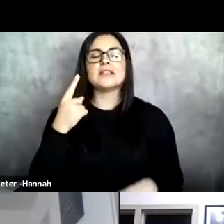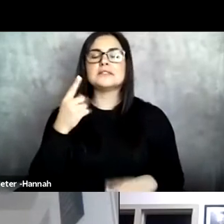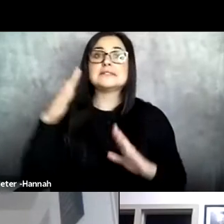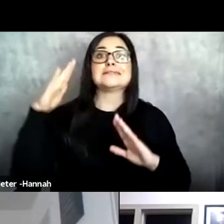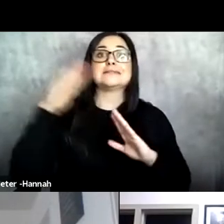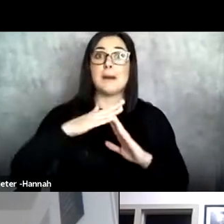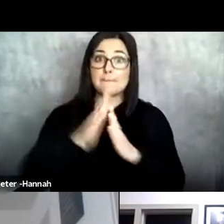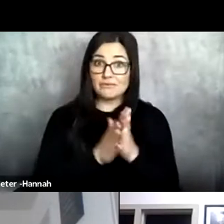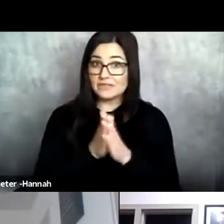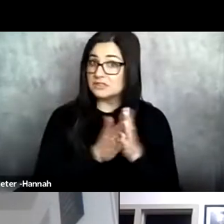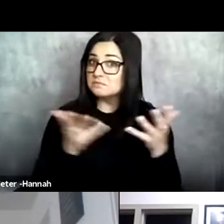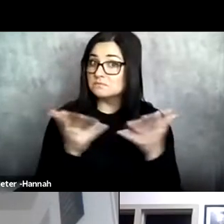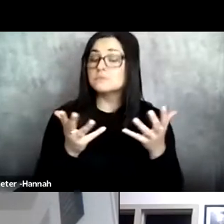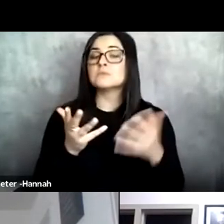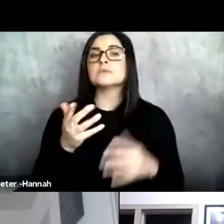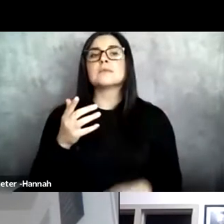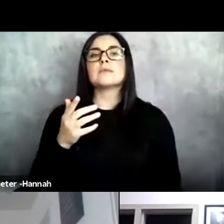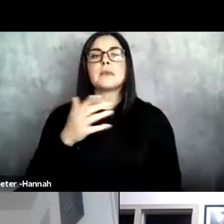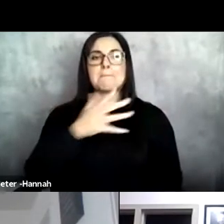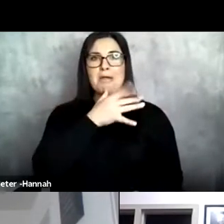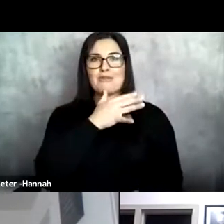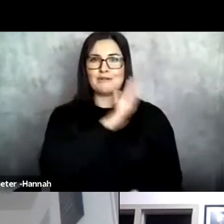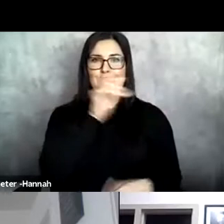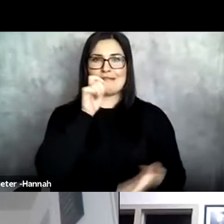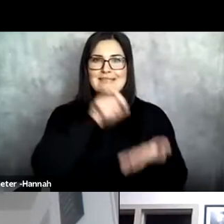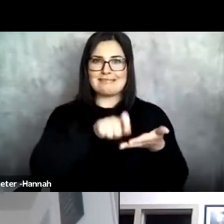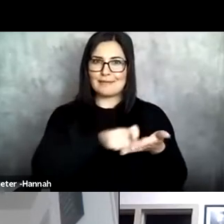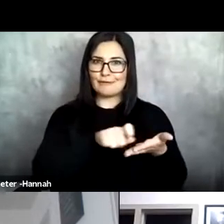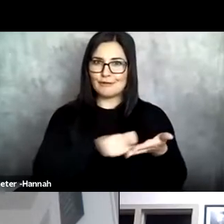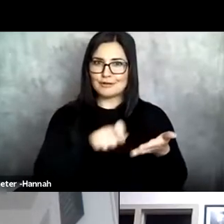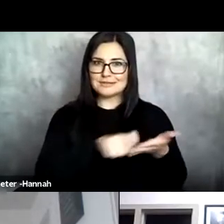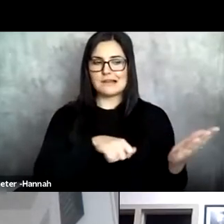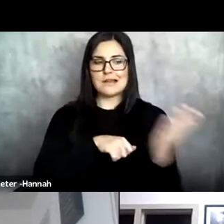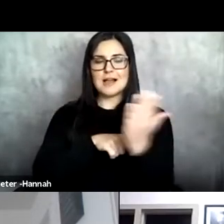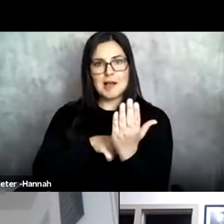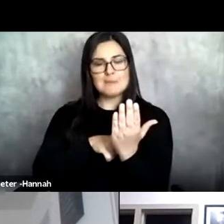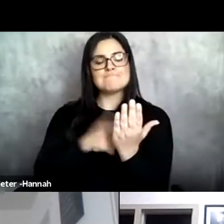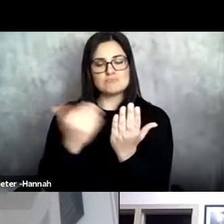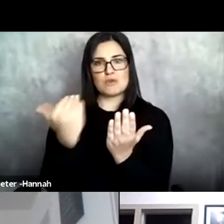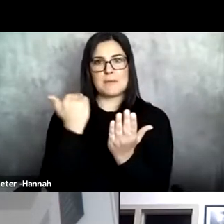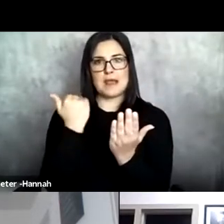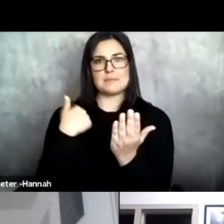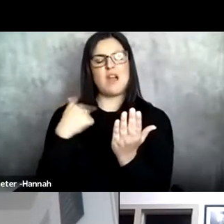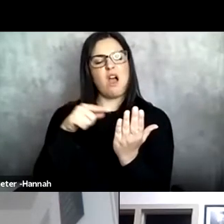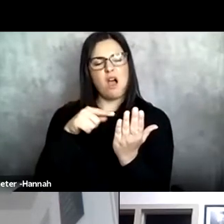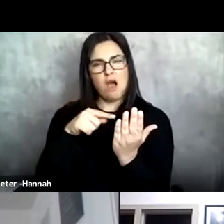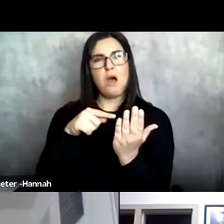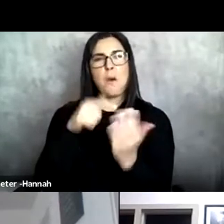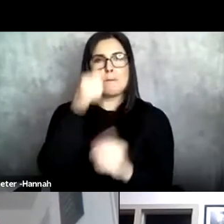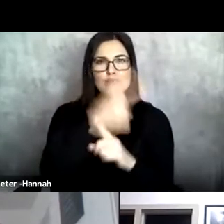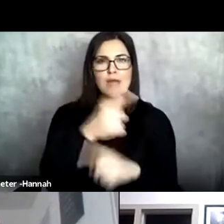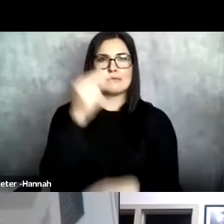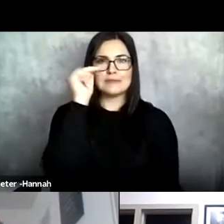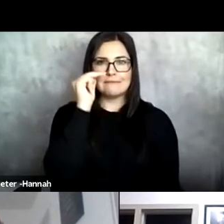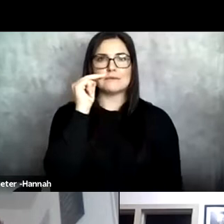was definitely my mother's letters, right? And her reminding me like, yo, man, your little brother and your nephew are caught up in